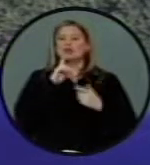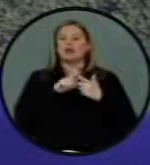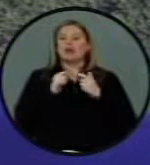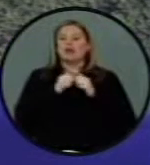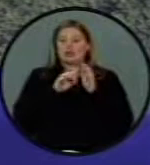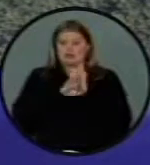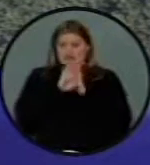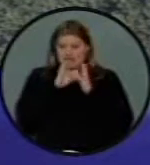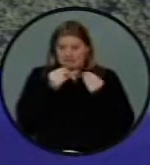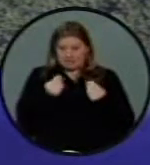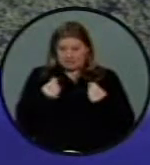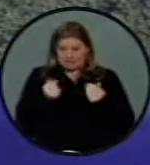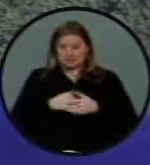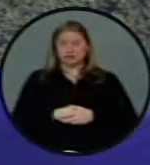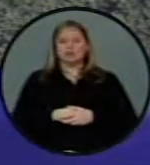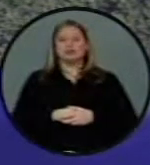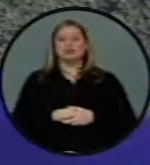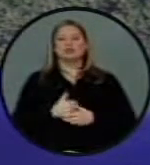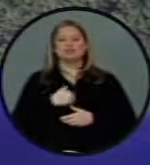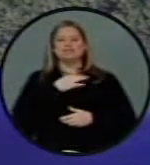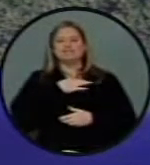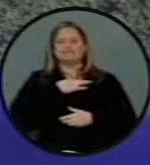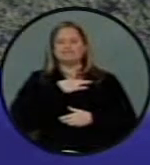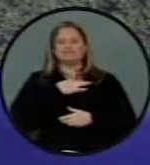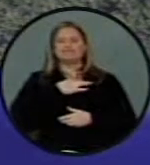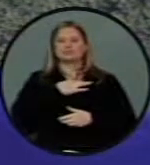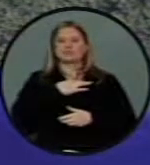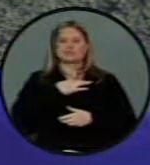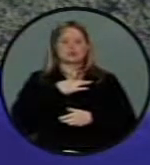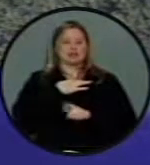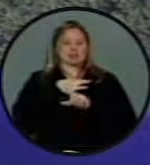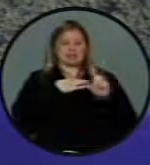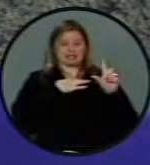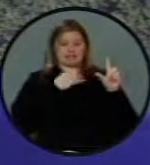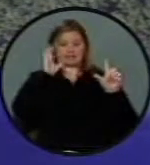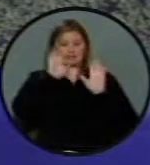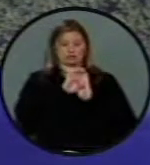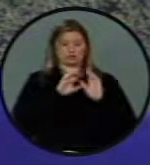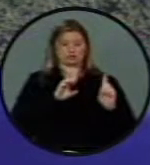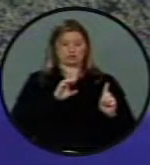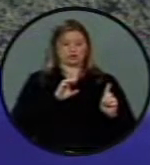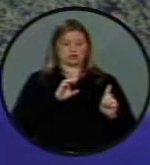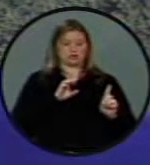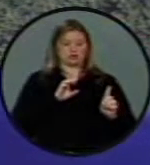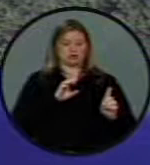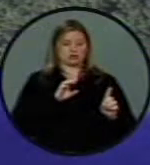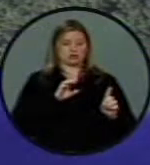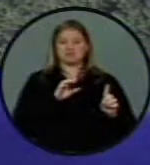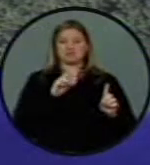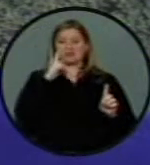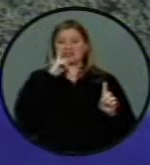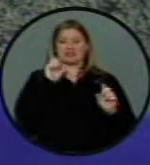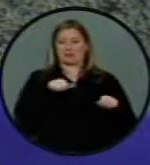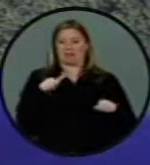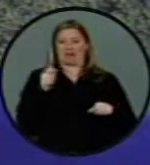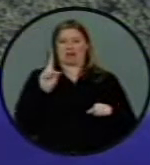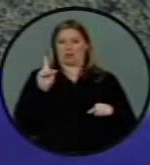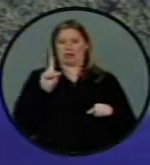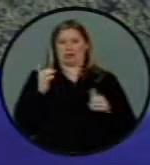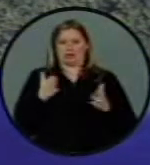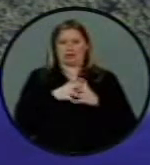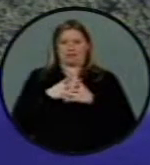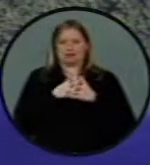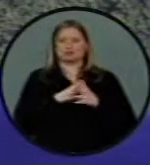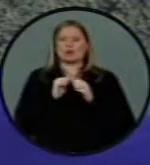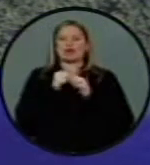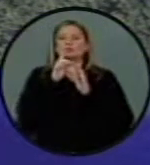land, we're wondering, how the slide on the left is it could be anywhere USA, right? And how do we design